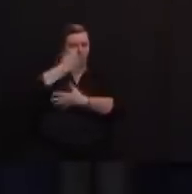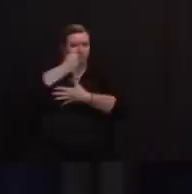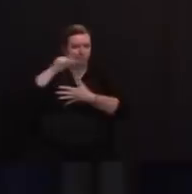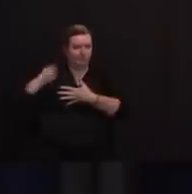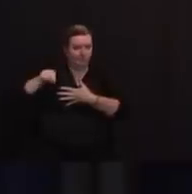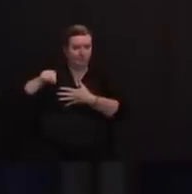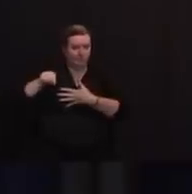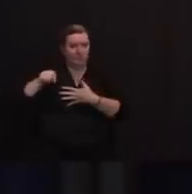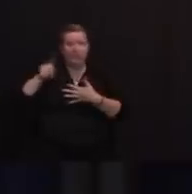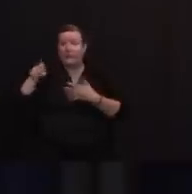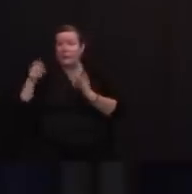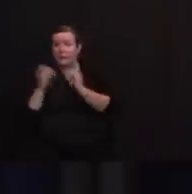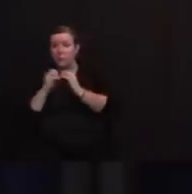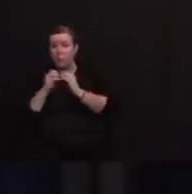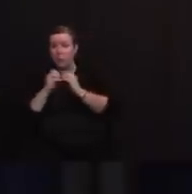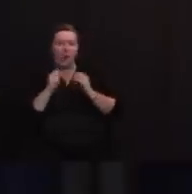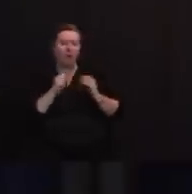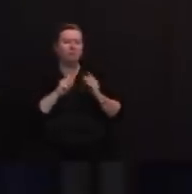programs.